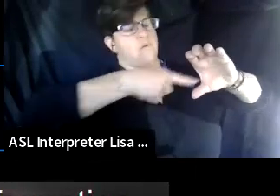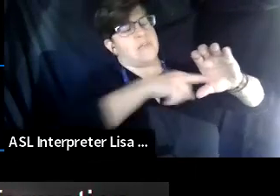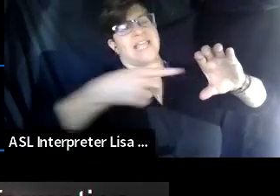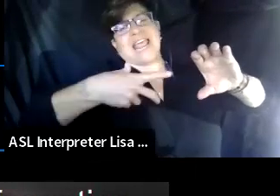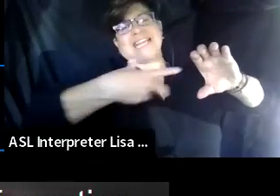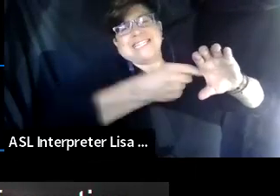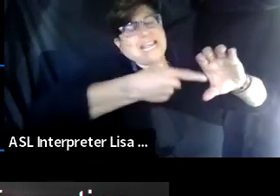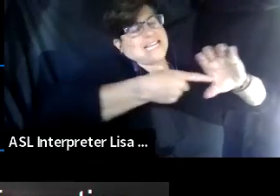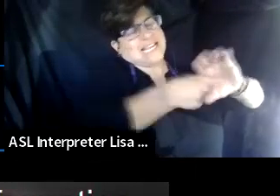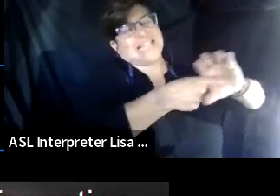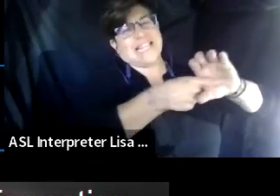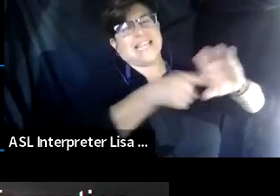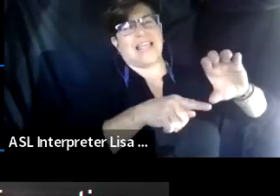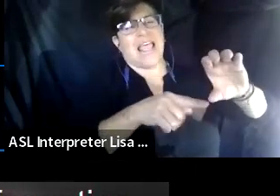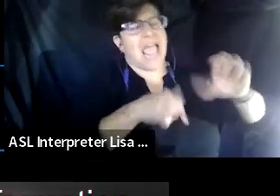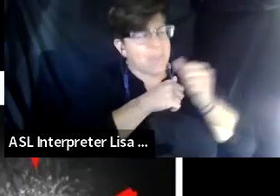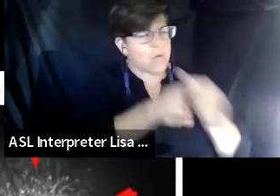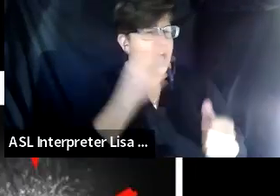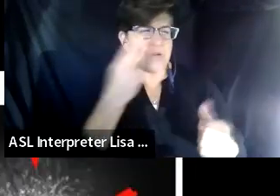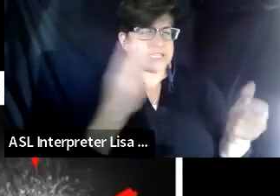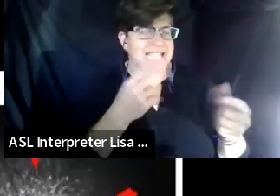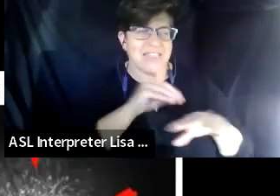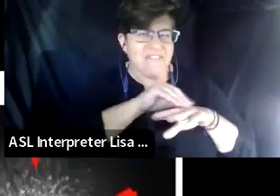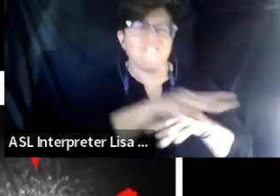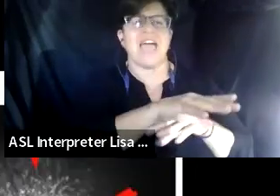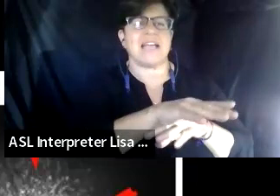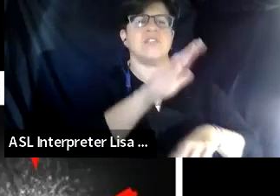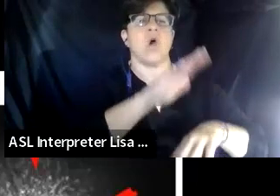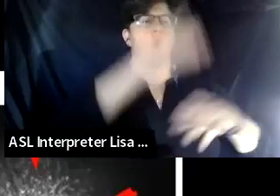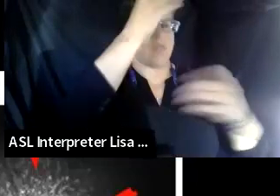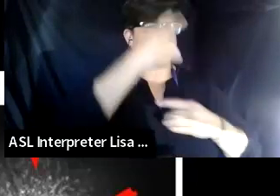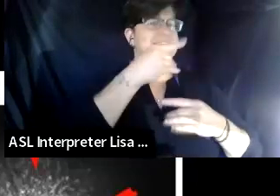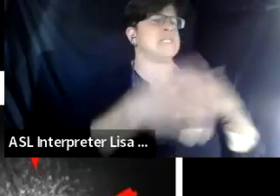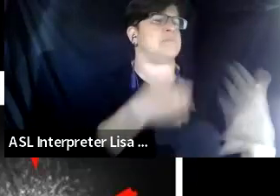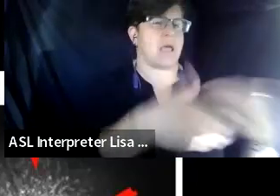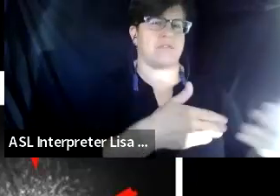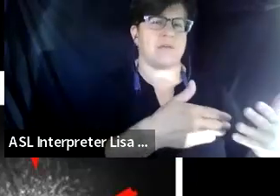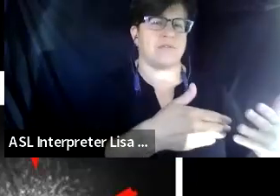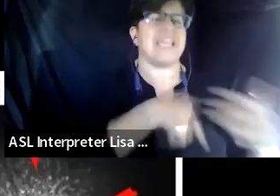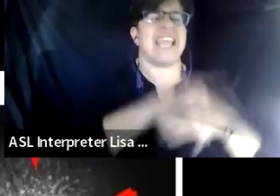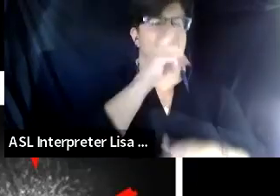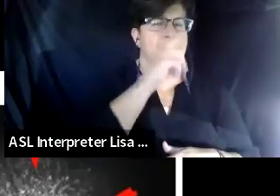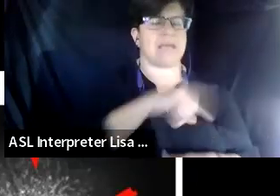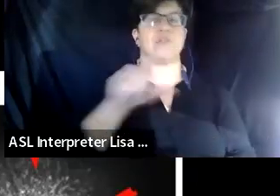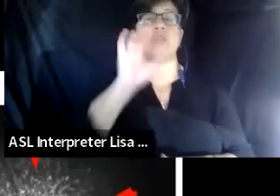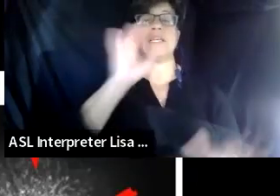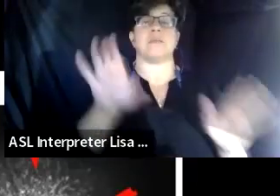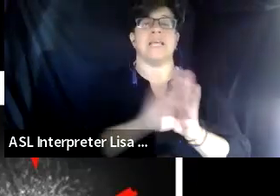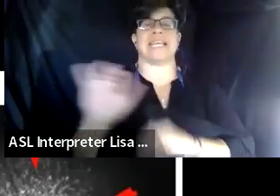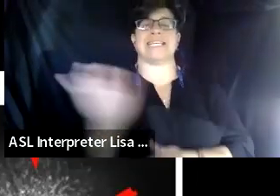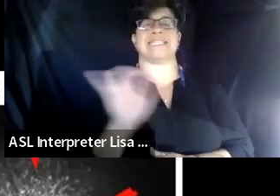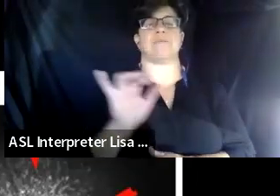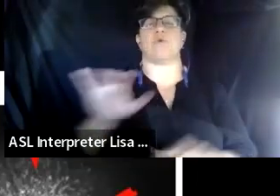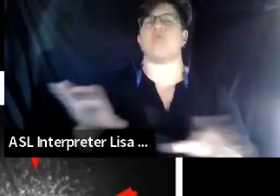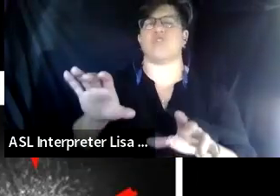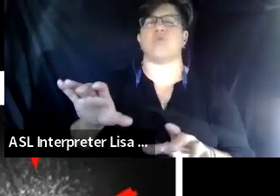follow to see what are the effects of this treatment on the course of disease in the mice. So this is imaging similar to what we do in patients. This